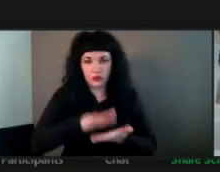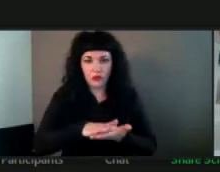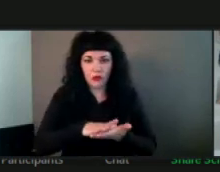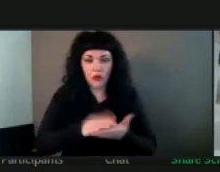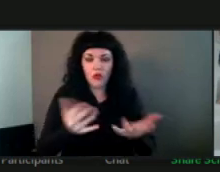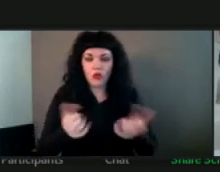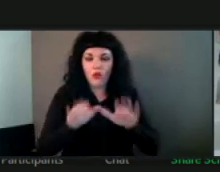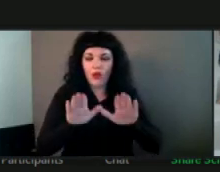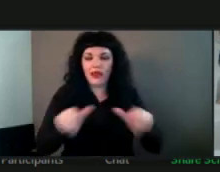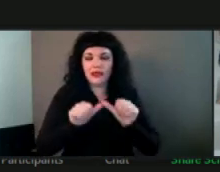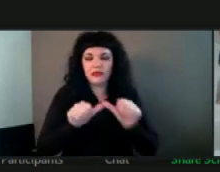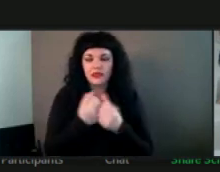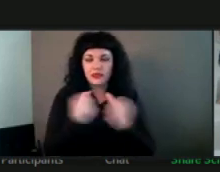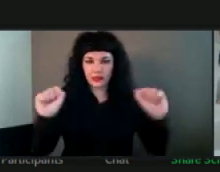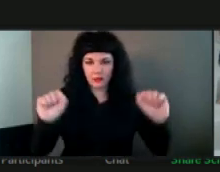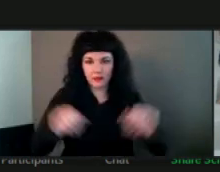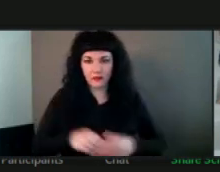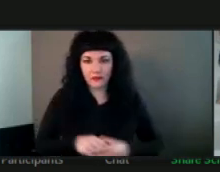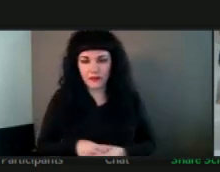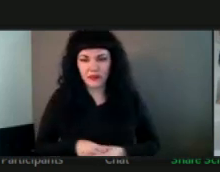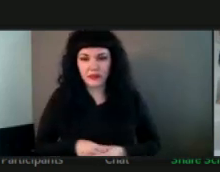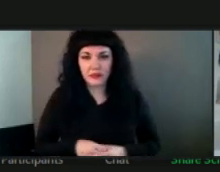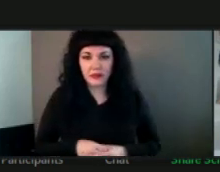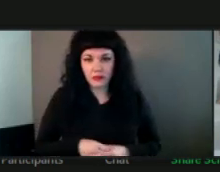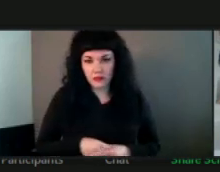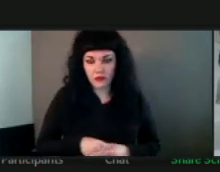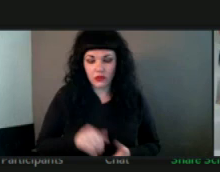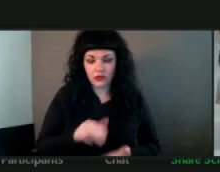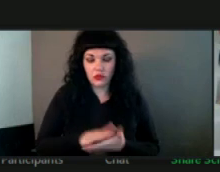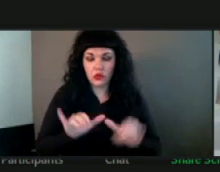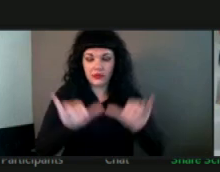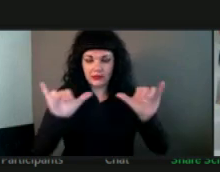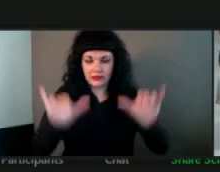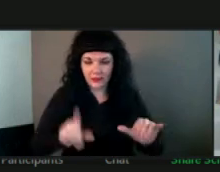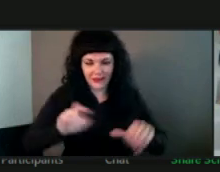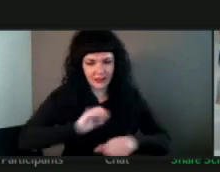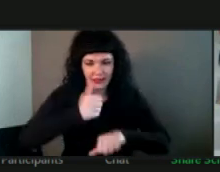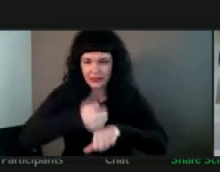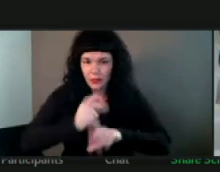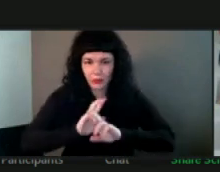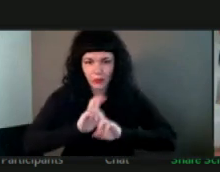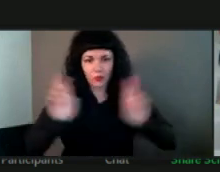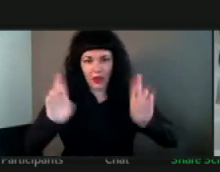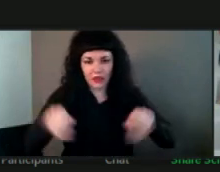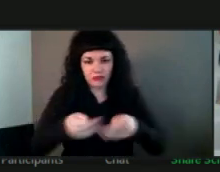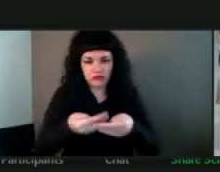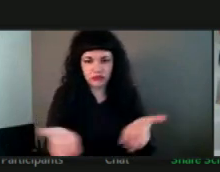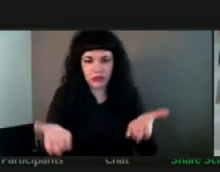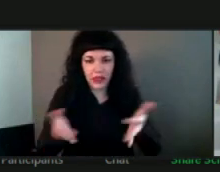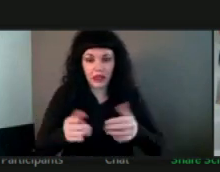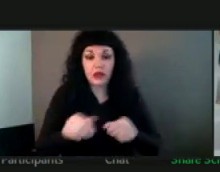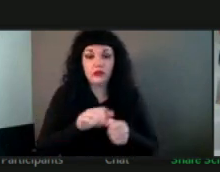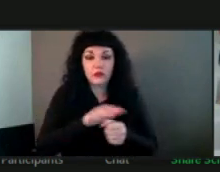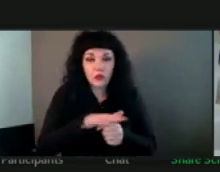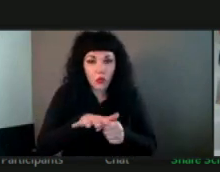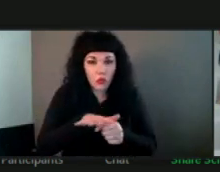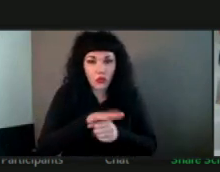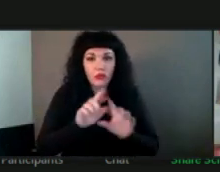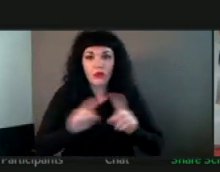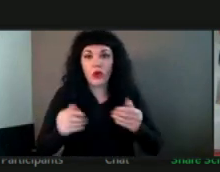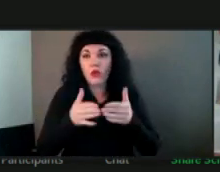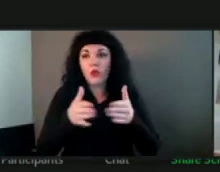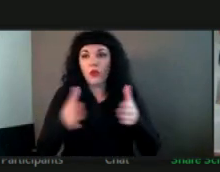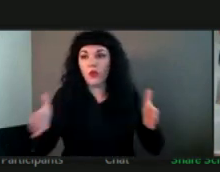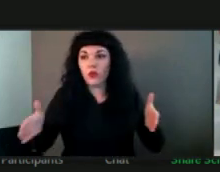for schools needs to be there, not only at the local level, but also that the state has to